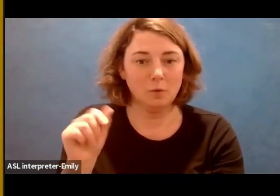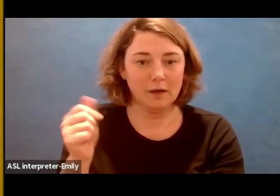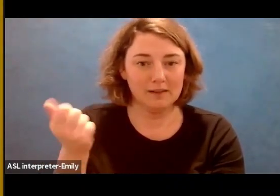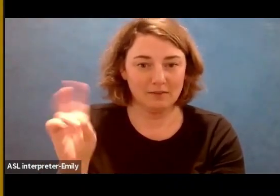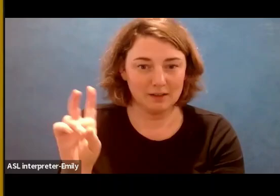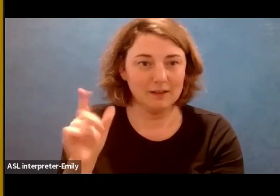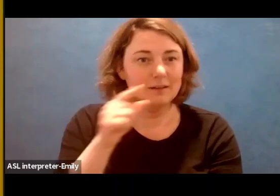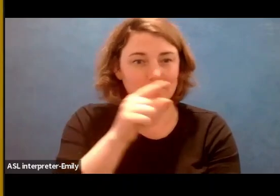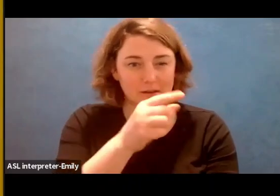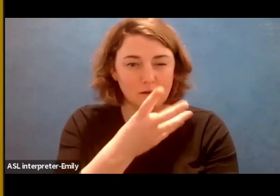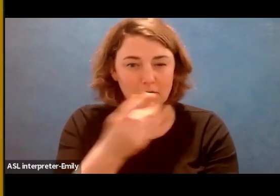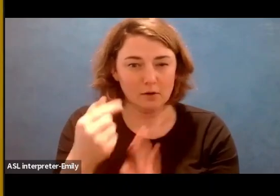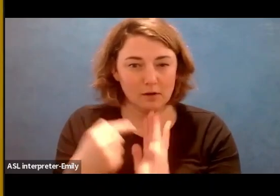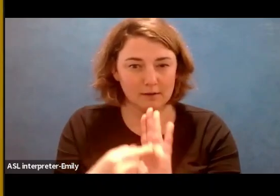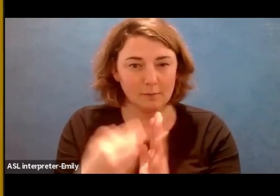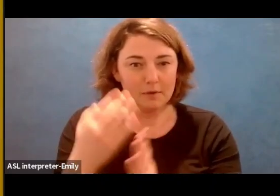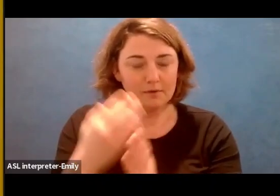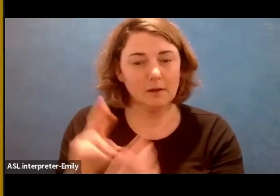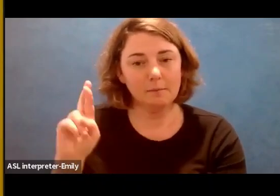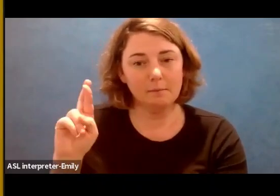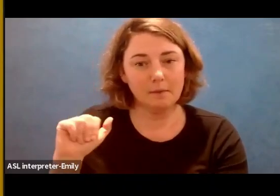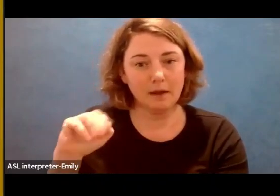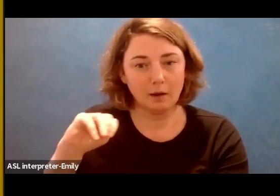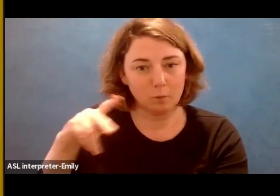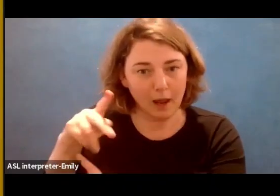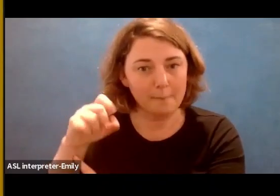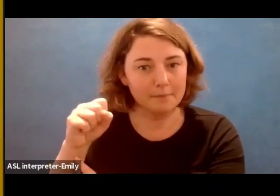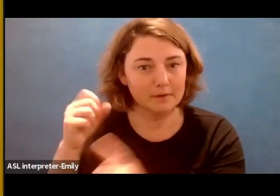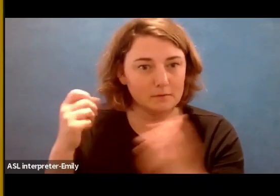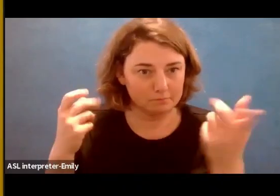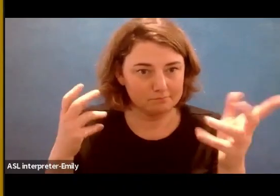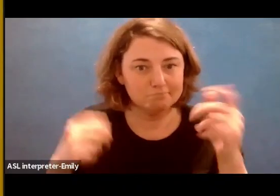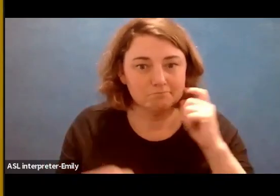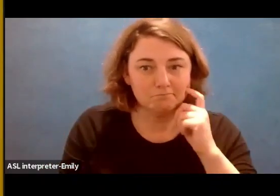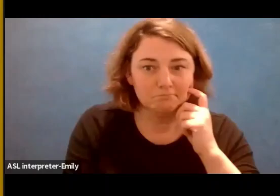Just a few examples of some of the ramps.